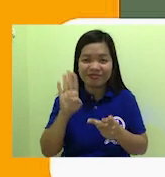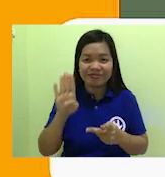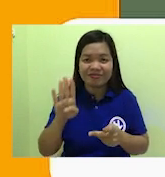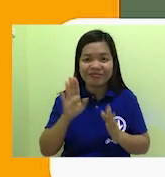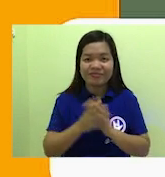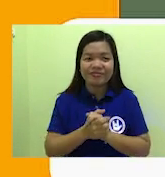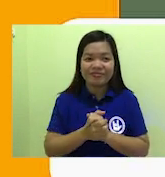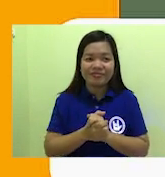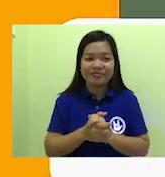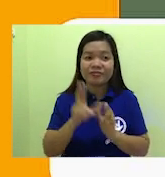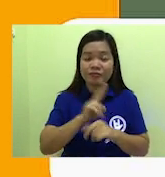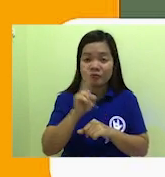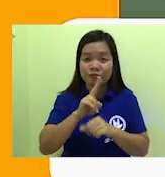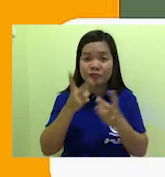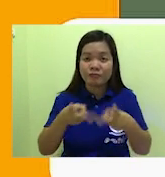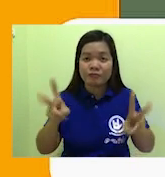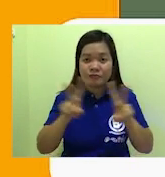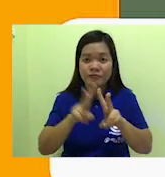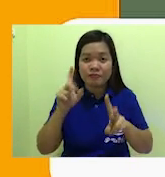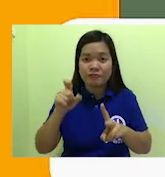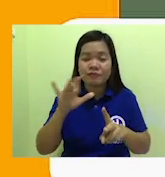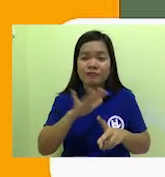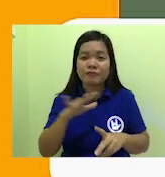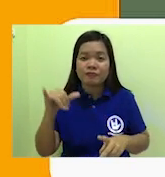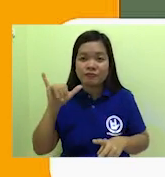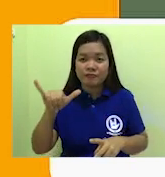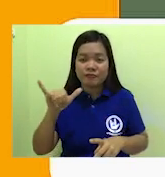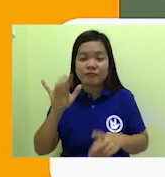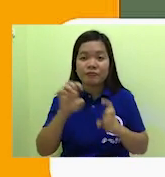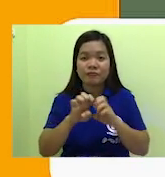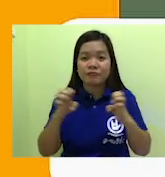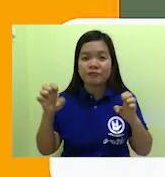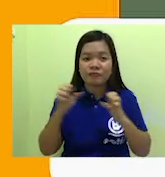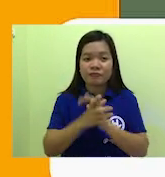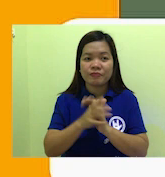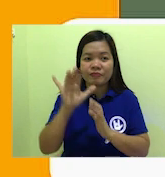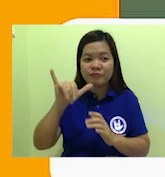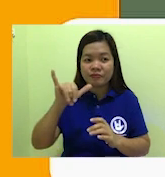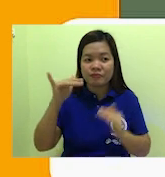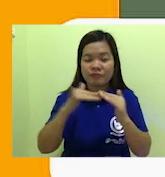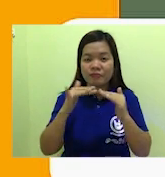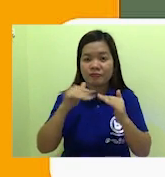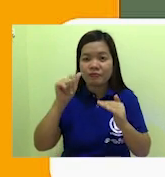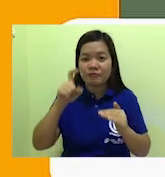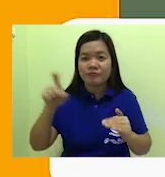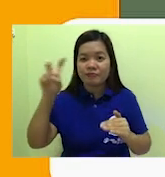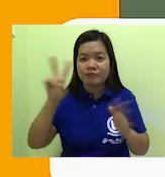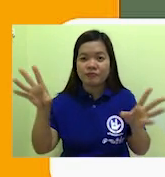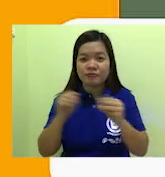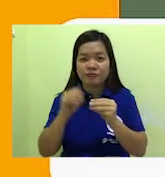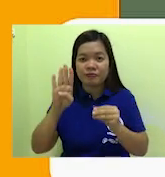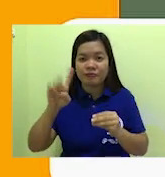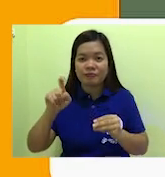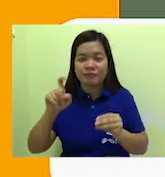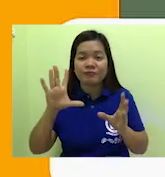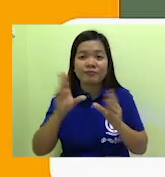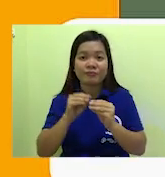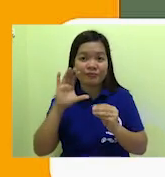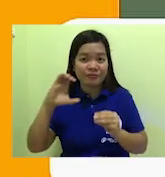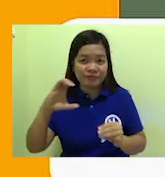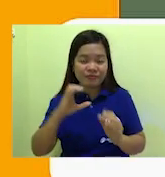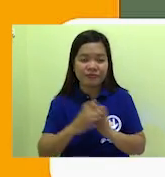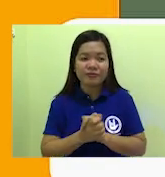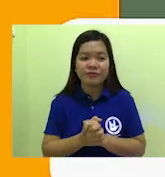pairs. B. Use these values of x and y in the equation y equals ax